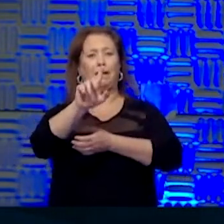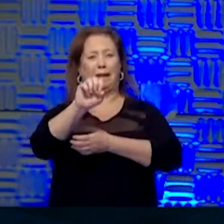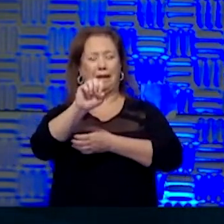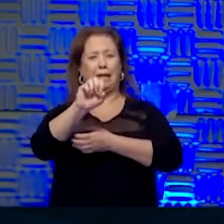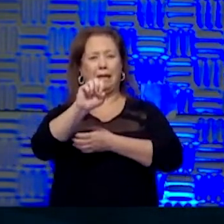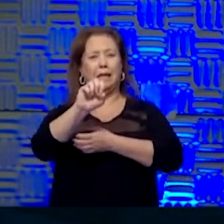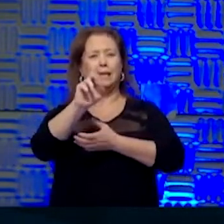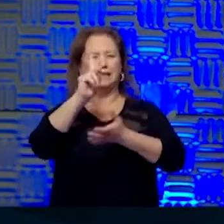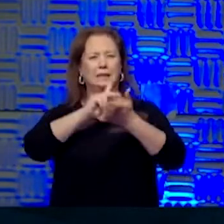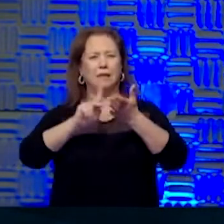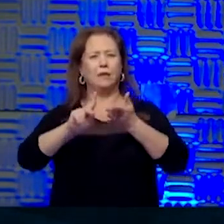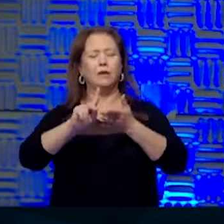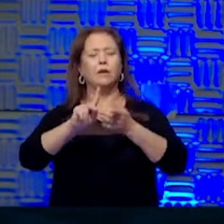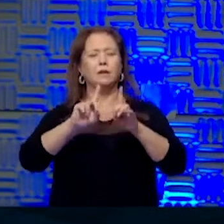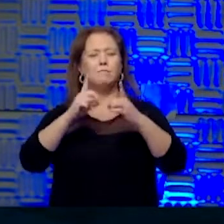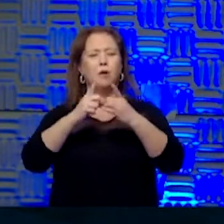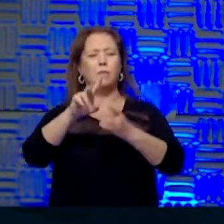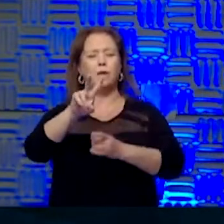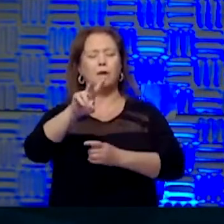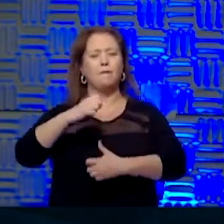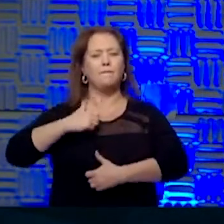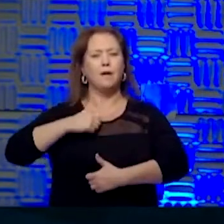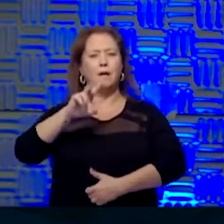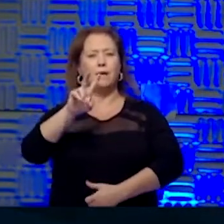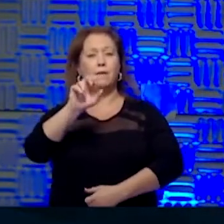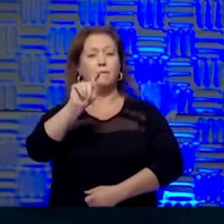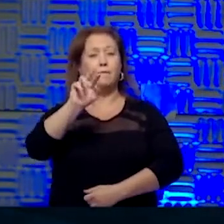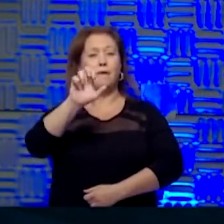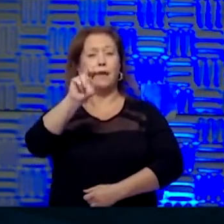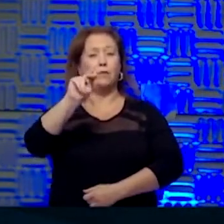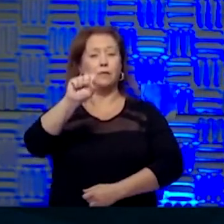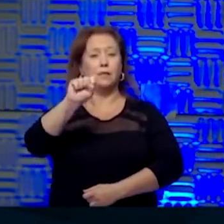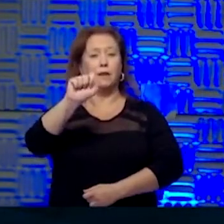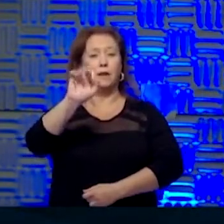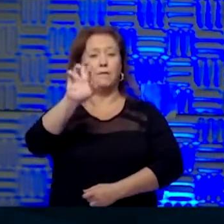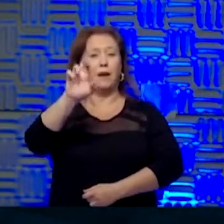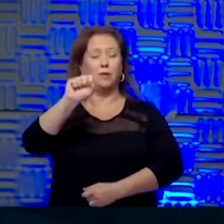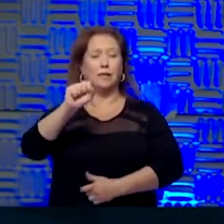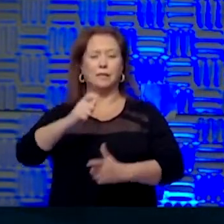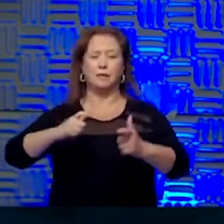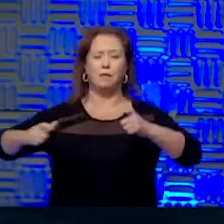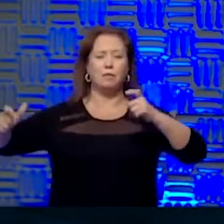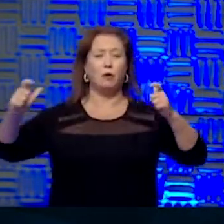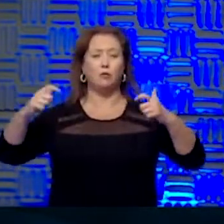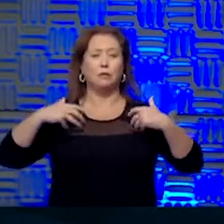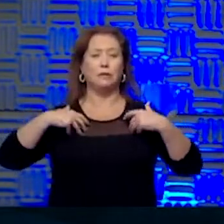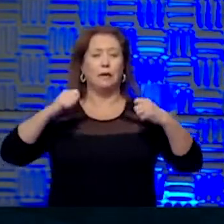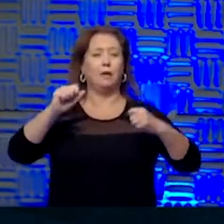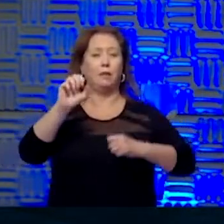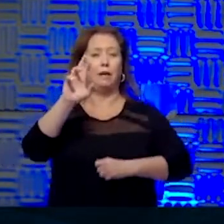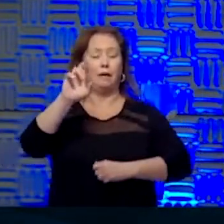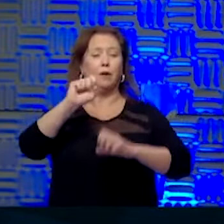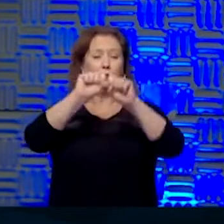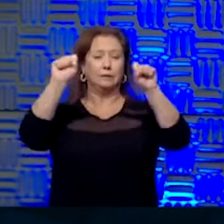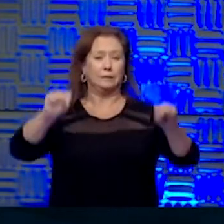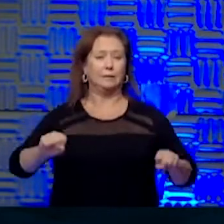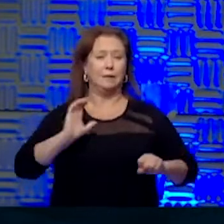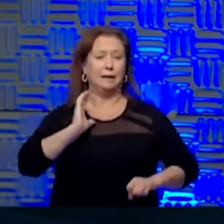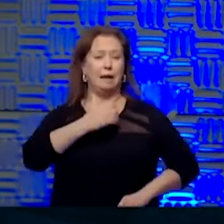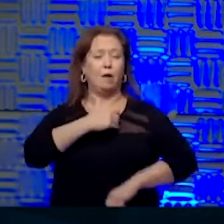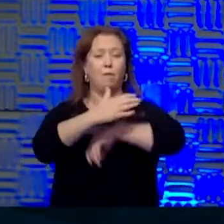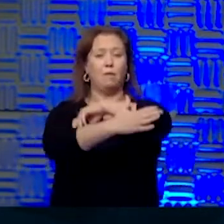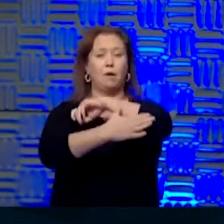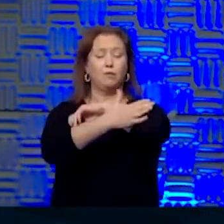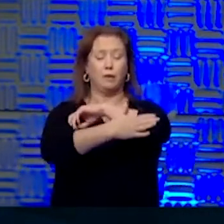Secretary of the Department of Veterans Affairs, perhaps the largest. It is the largest healthcare delivery system in the country. And one of the things that I